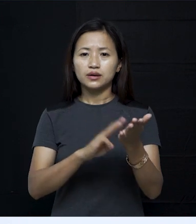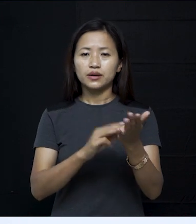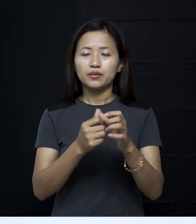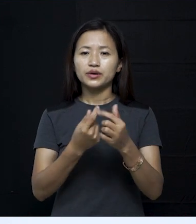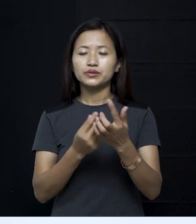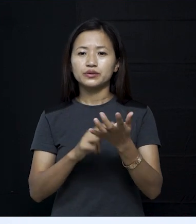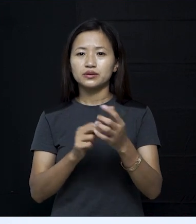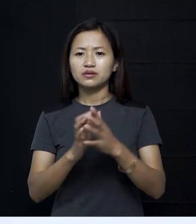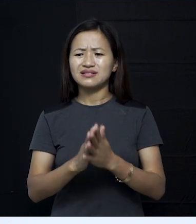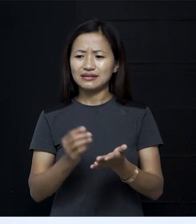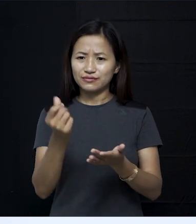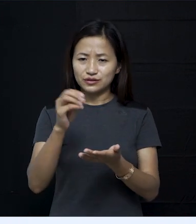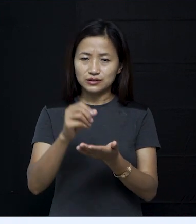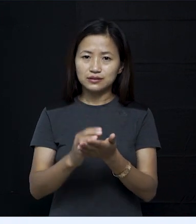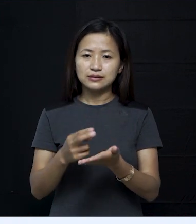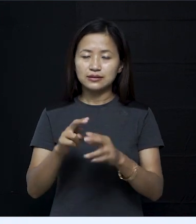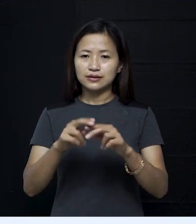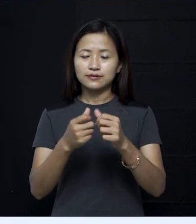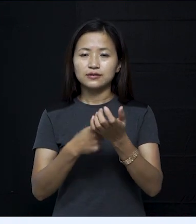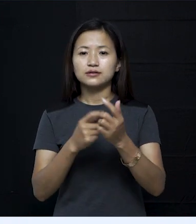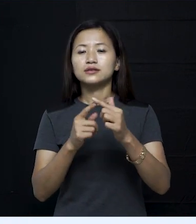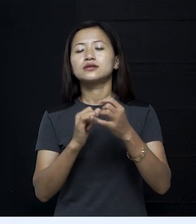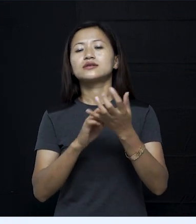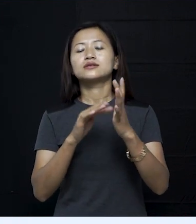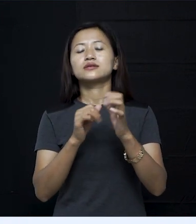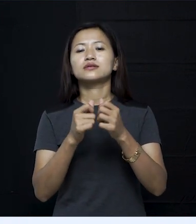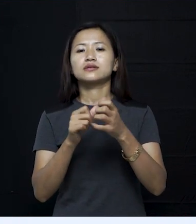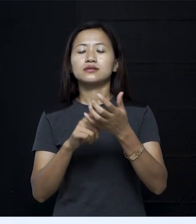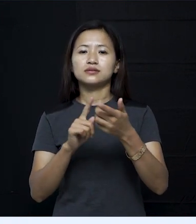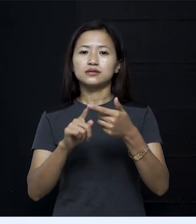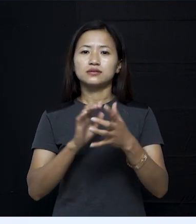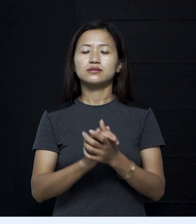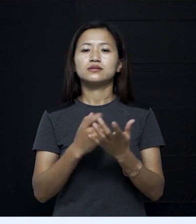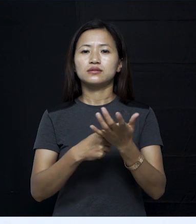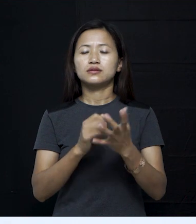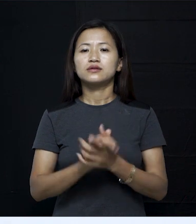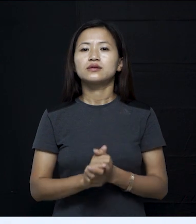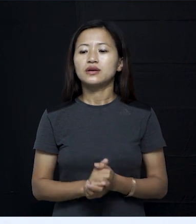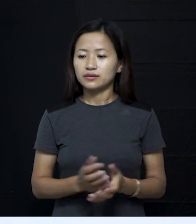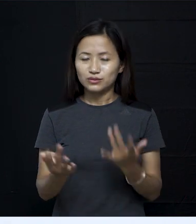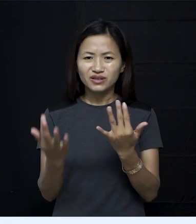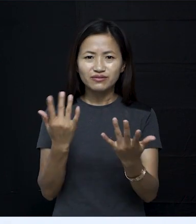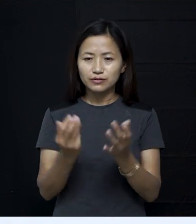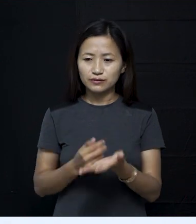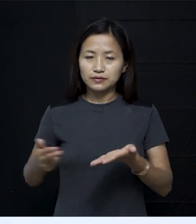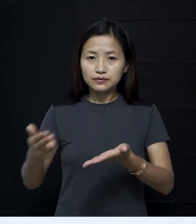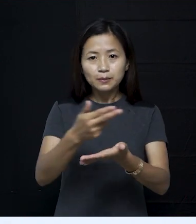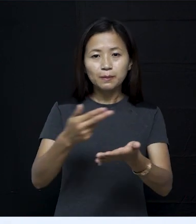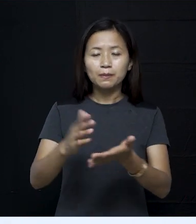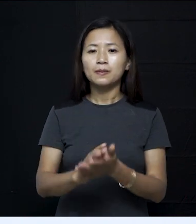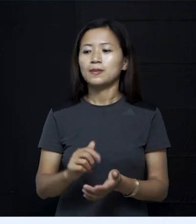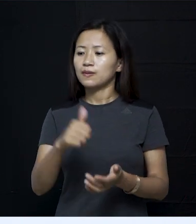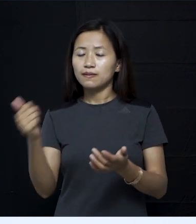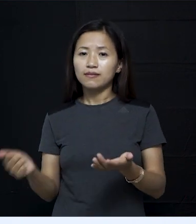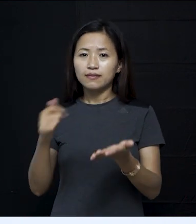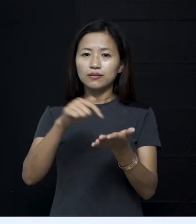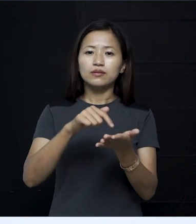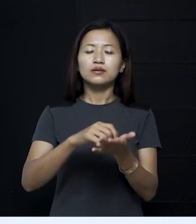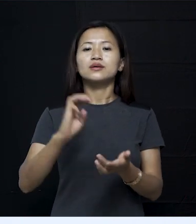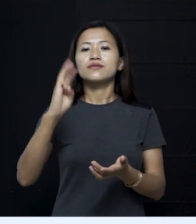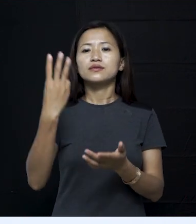irrigation, whether they will be able, okay, whether the farmers will be able to get irrigation or not, or the different types. It can be to